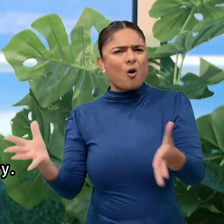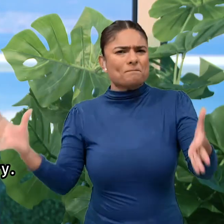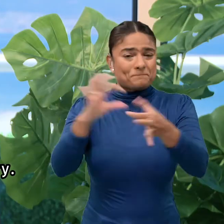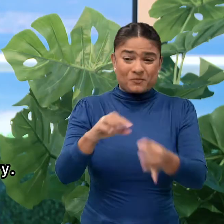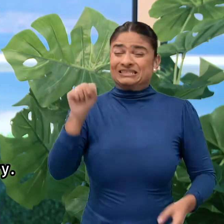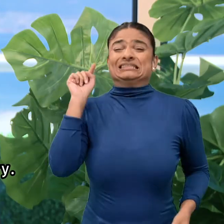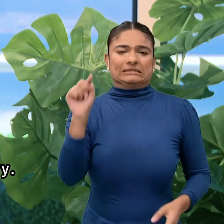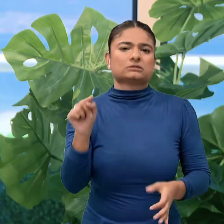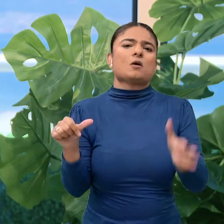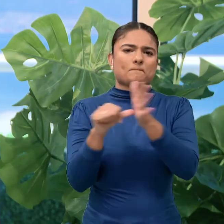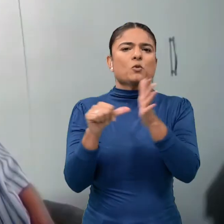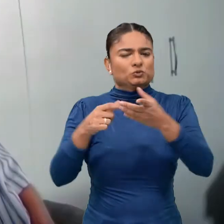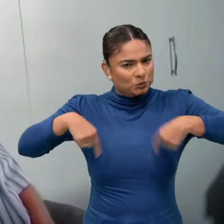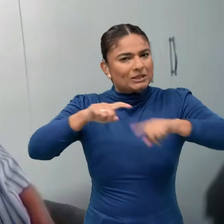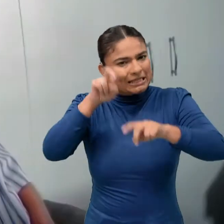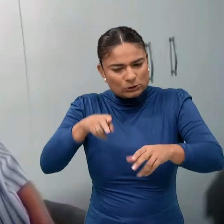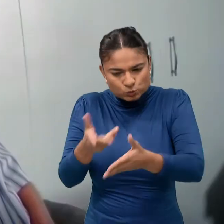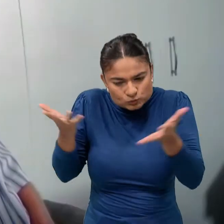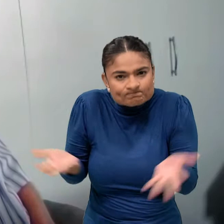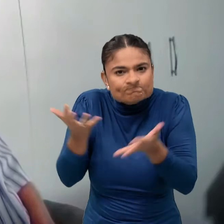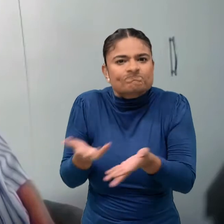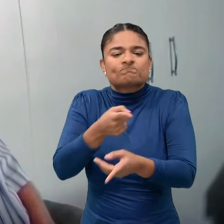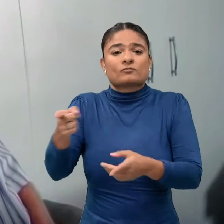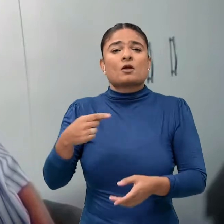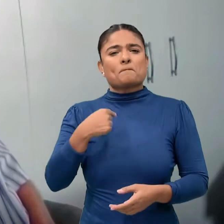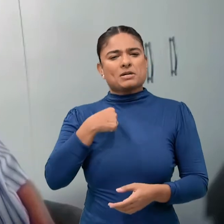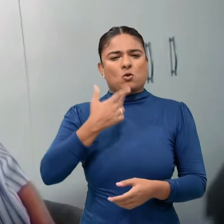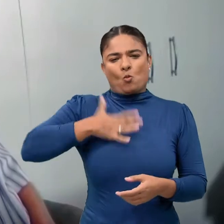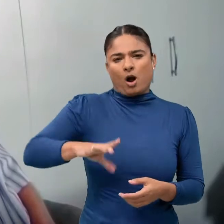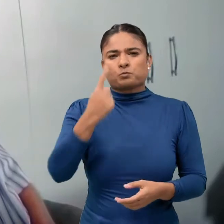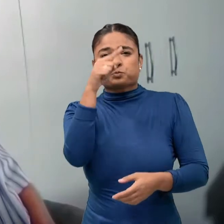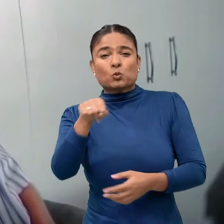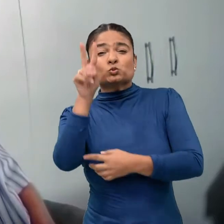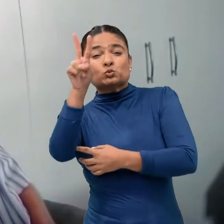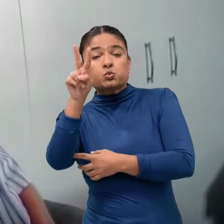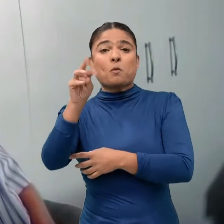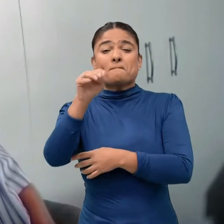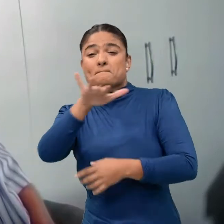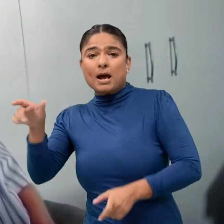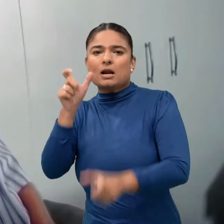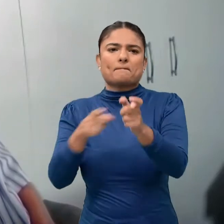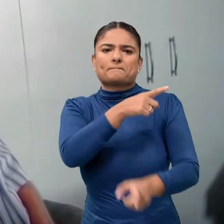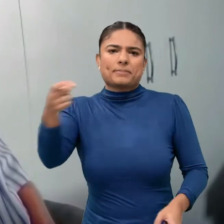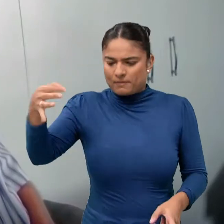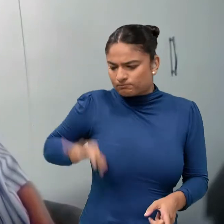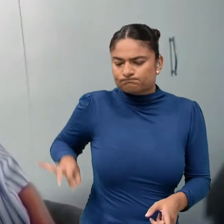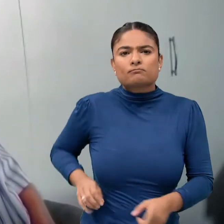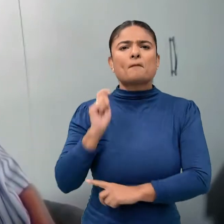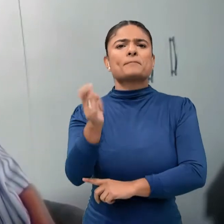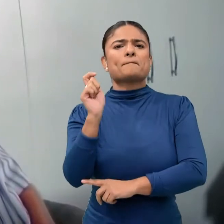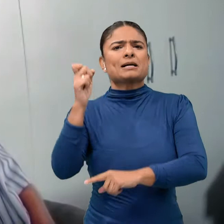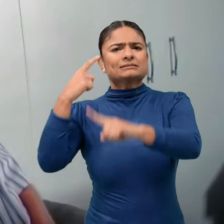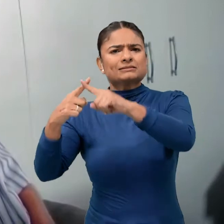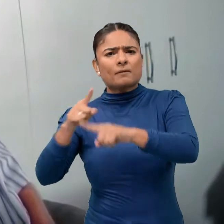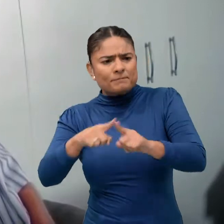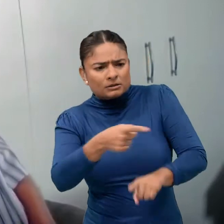country. We currently have about over 1.1 million recipients of disability grants, which equates to about 22